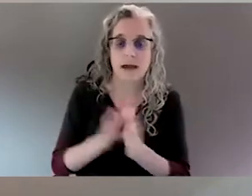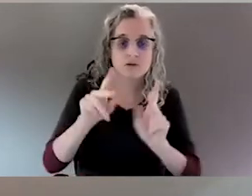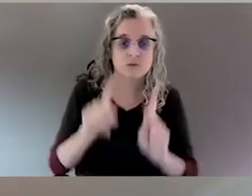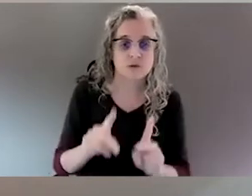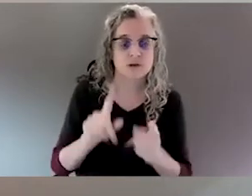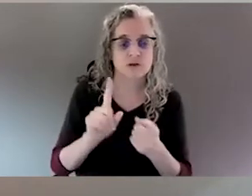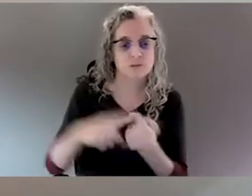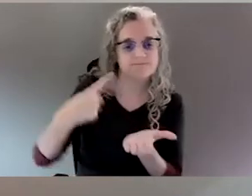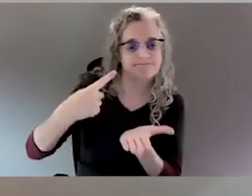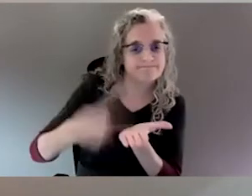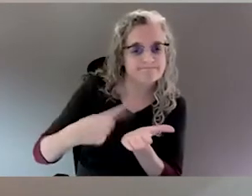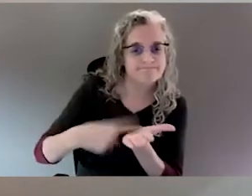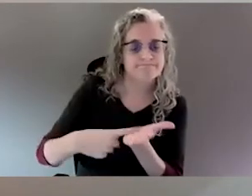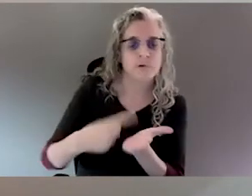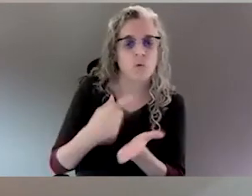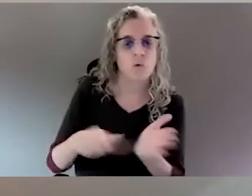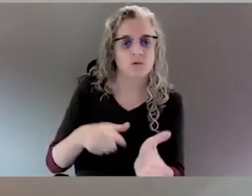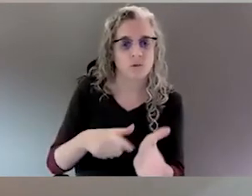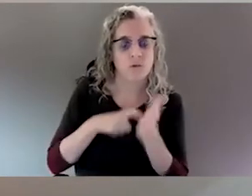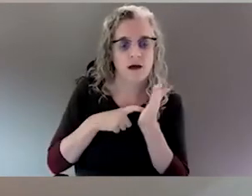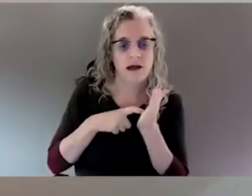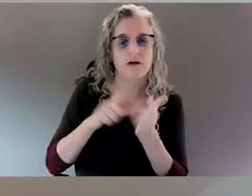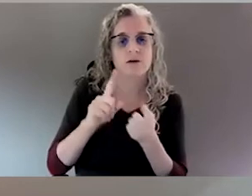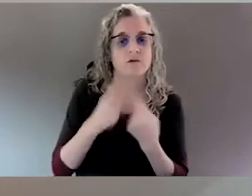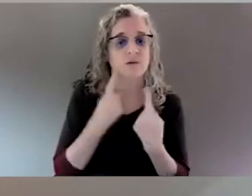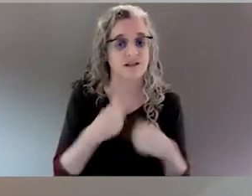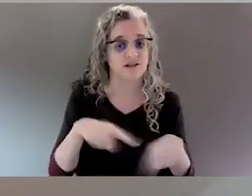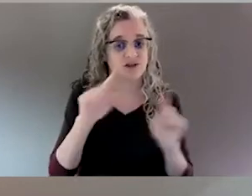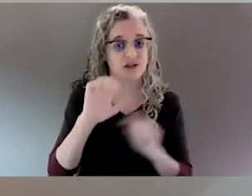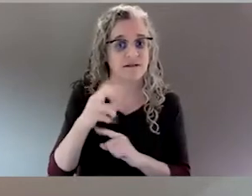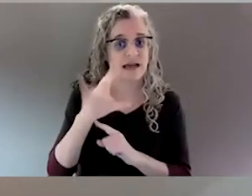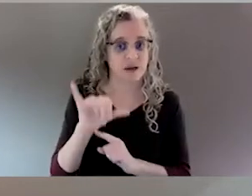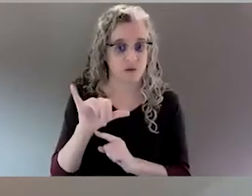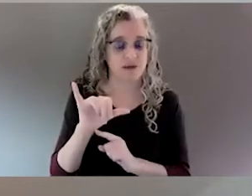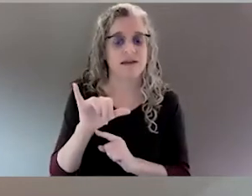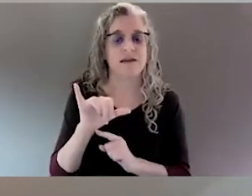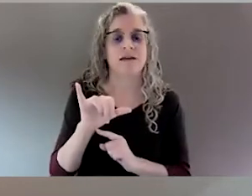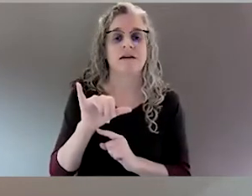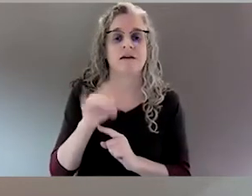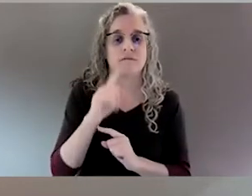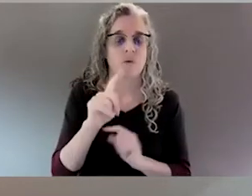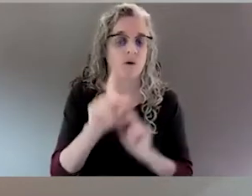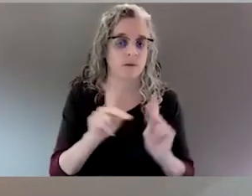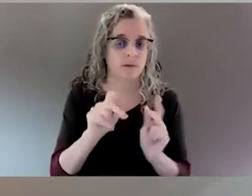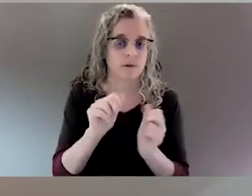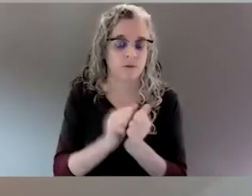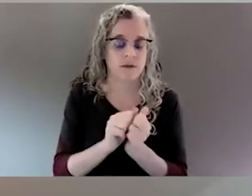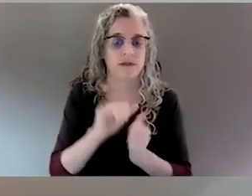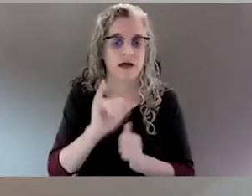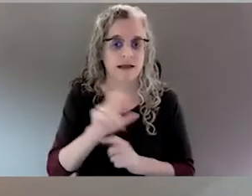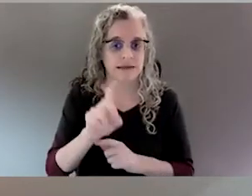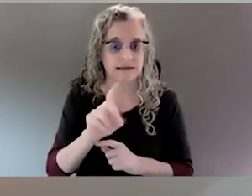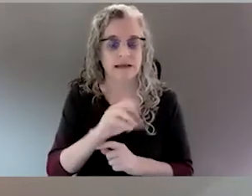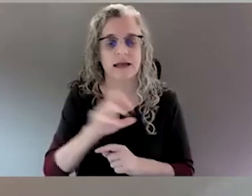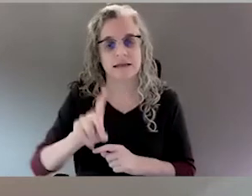it will take to achieve equity for individuals with intellectual and developmental disabilities, and mental